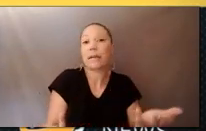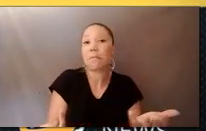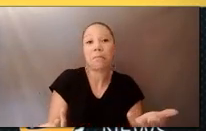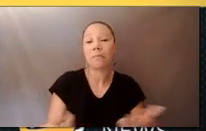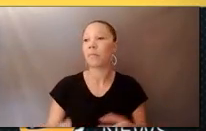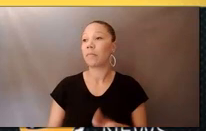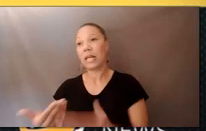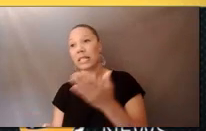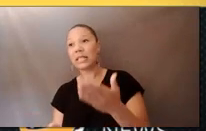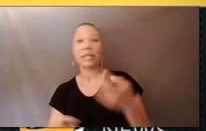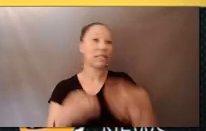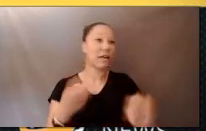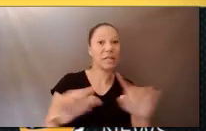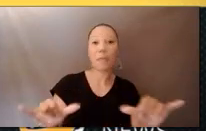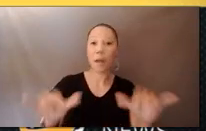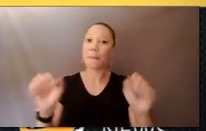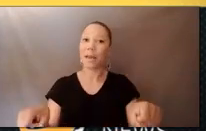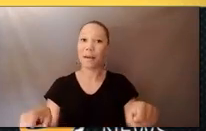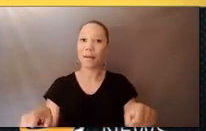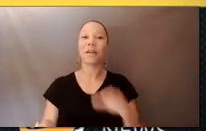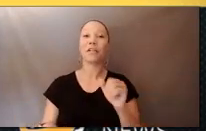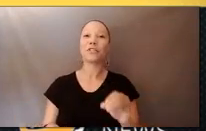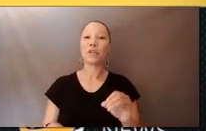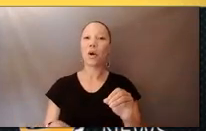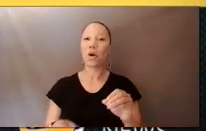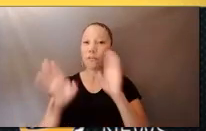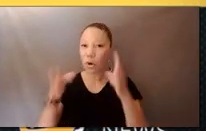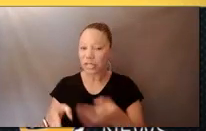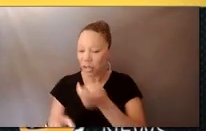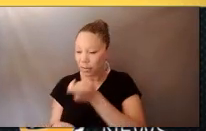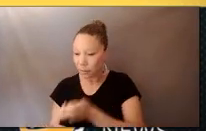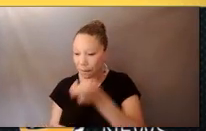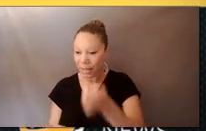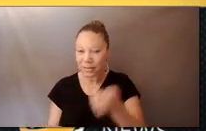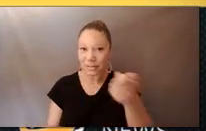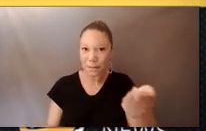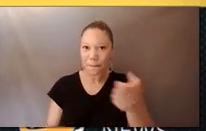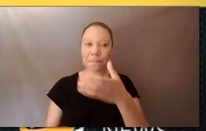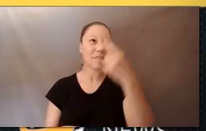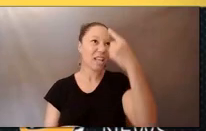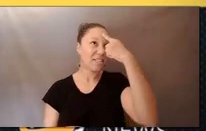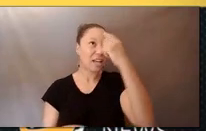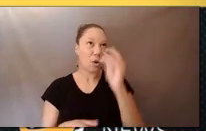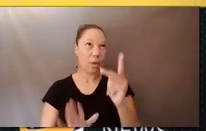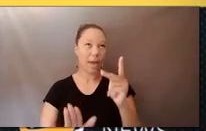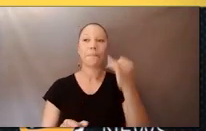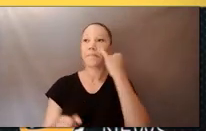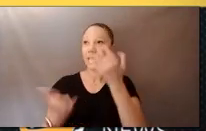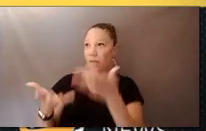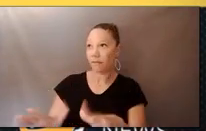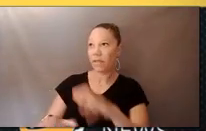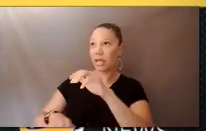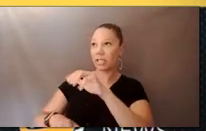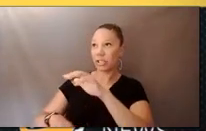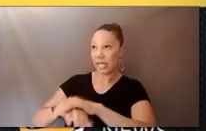same time. So take small chunks at a time, right? Small little bites, and say, you know what? If I get this English assignment